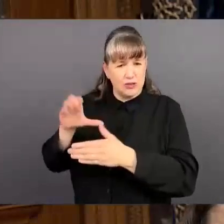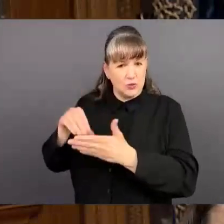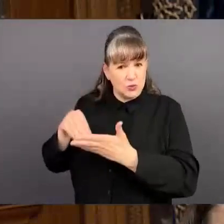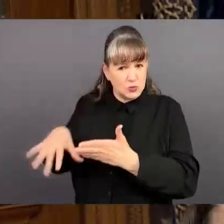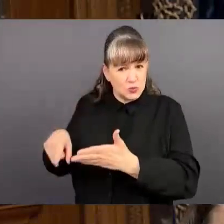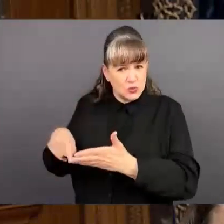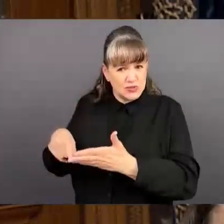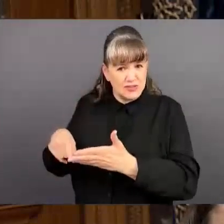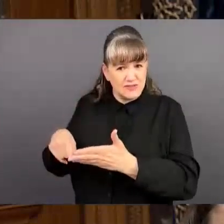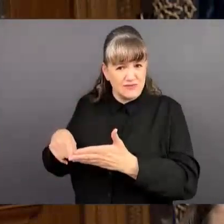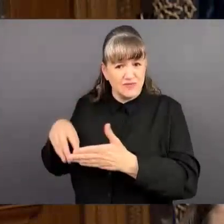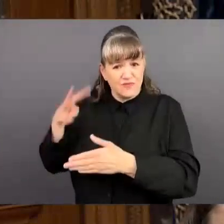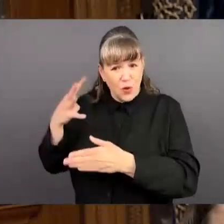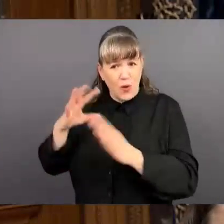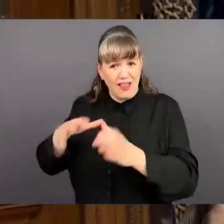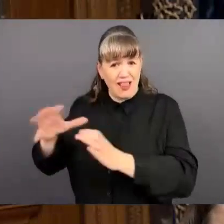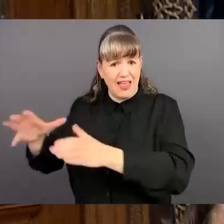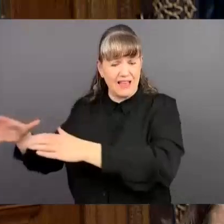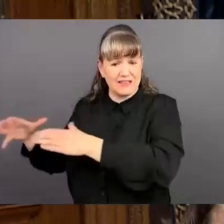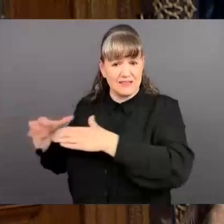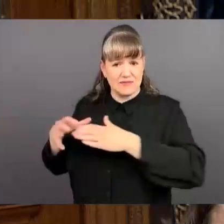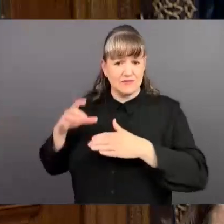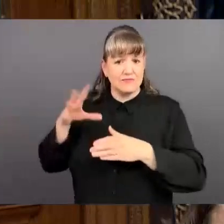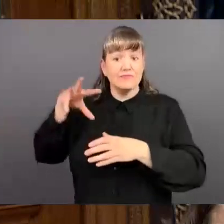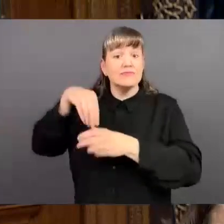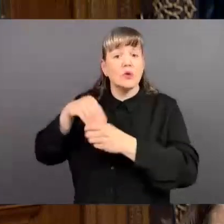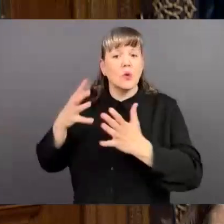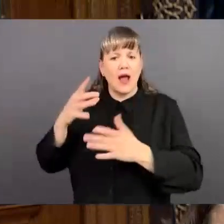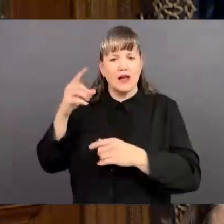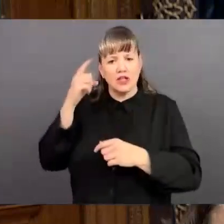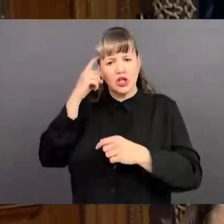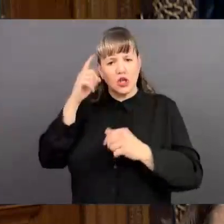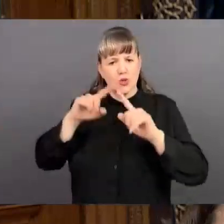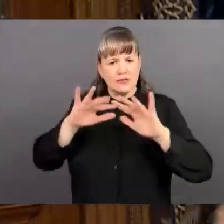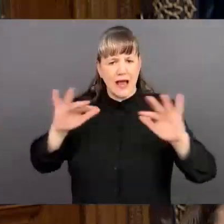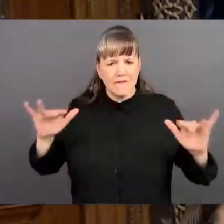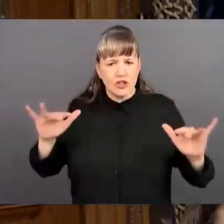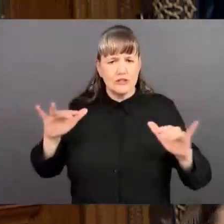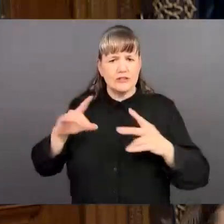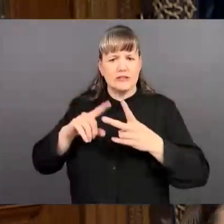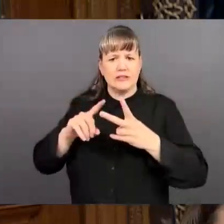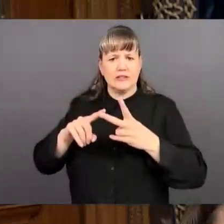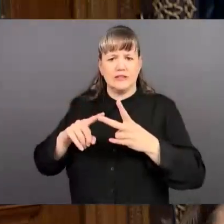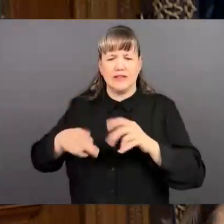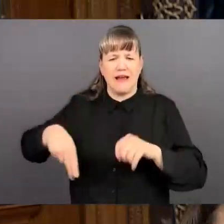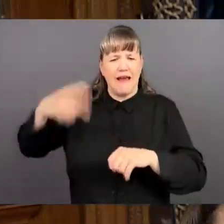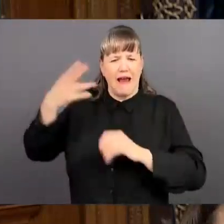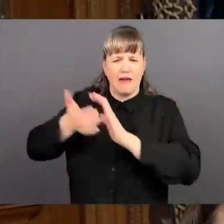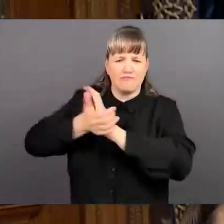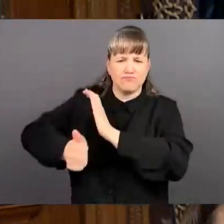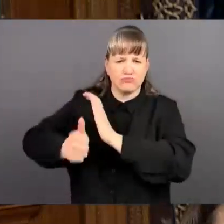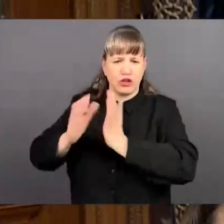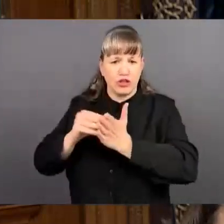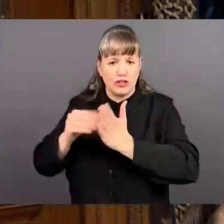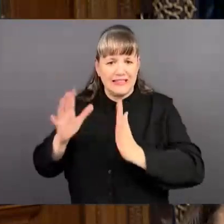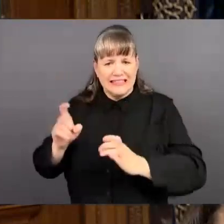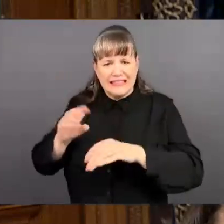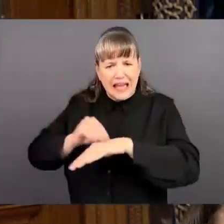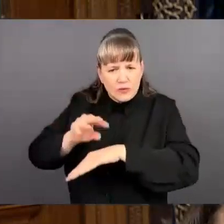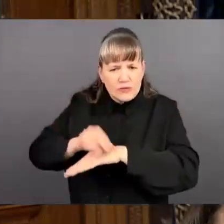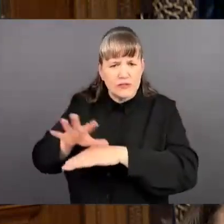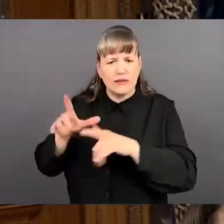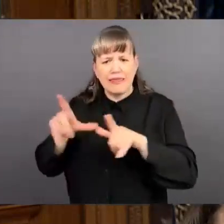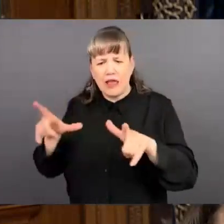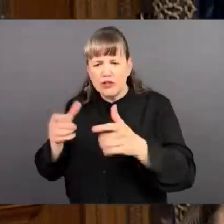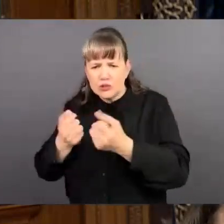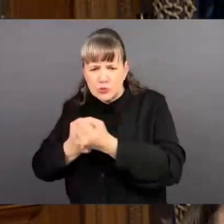and highly capable learners who need counseling, language support, and much more. She never heard back from her